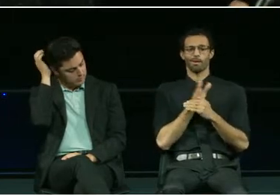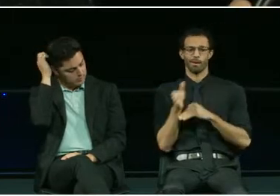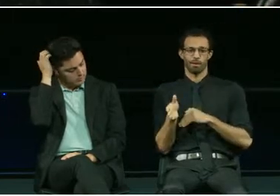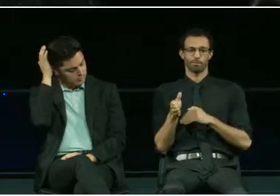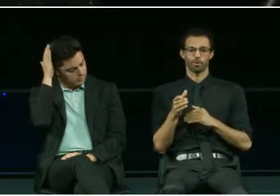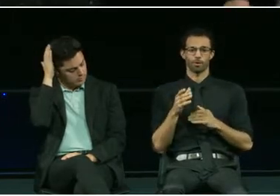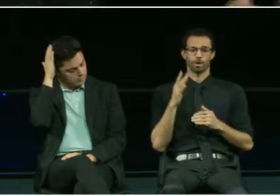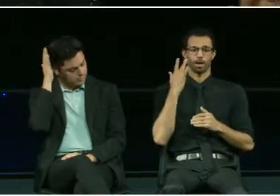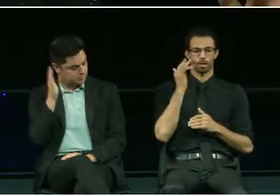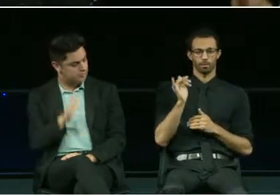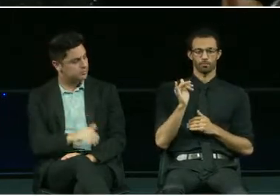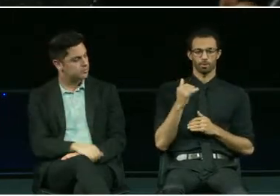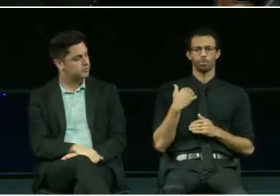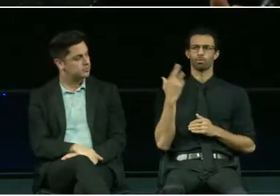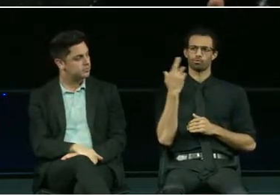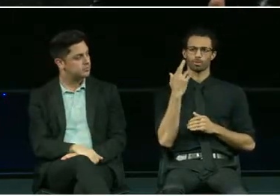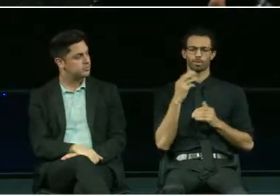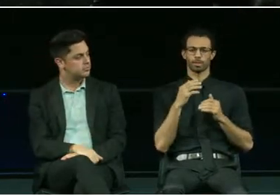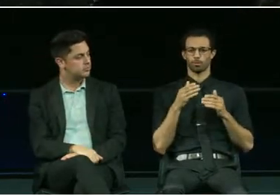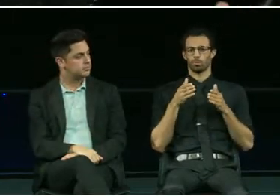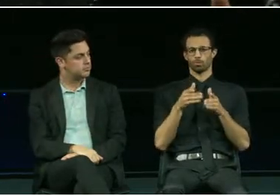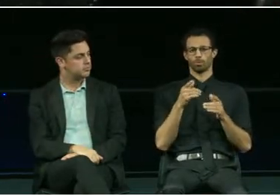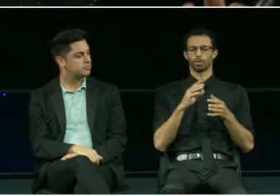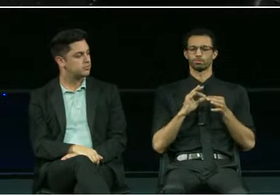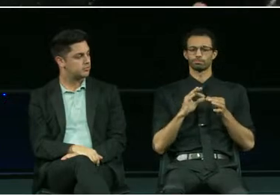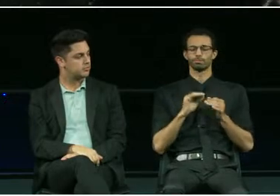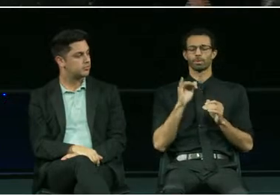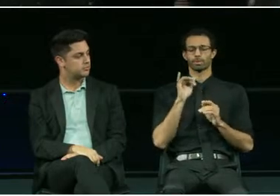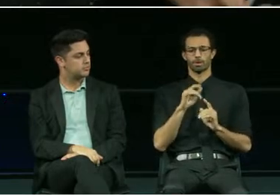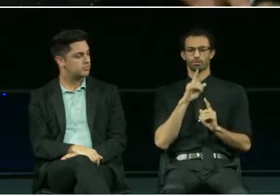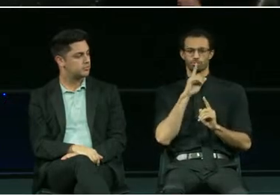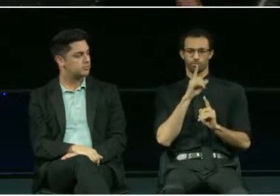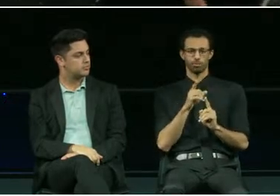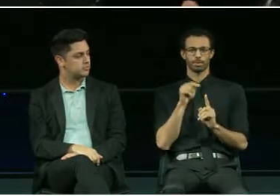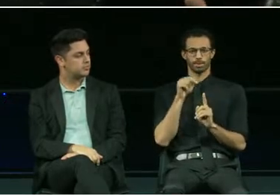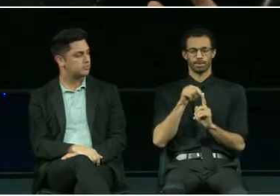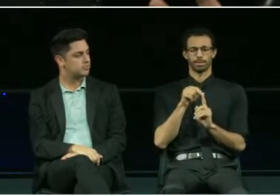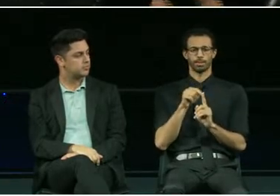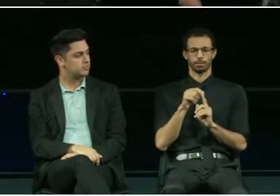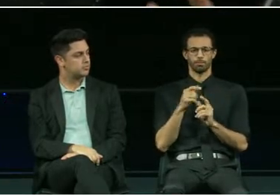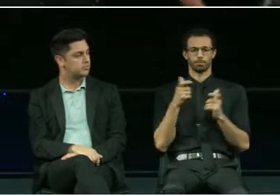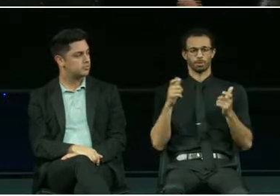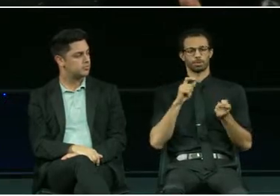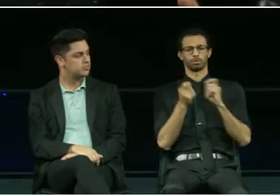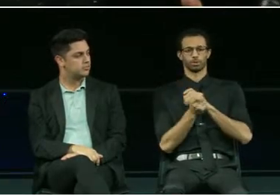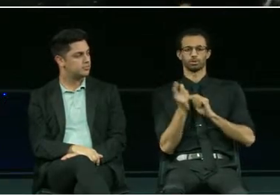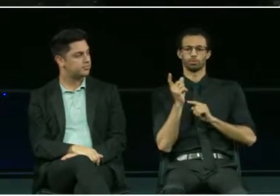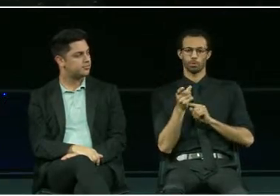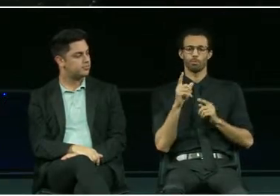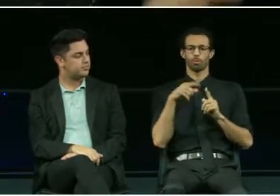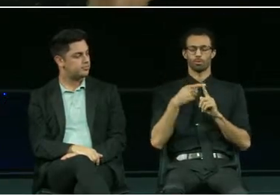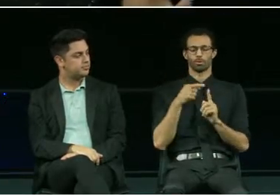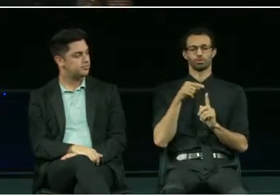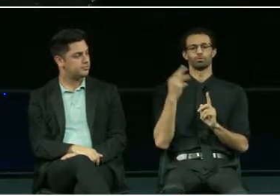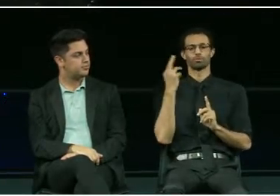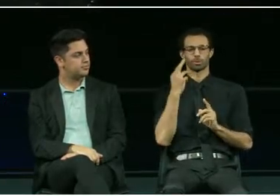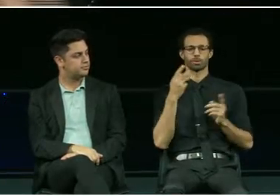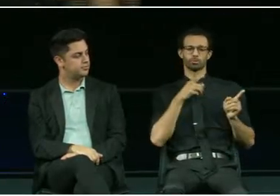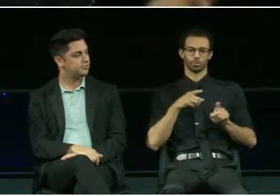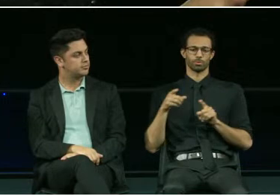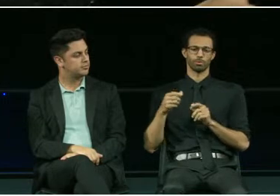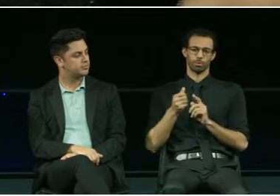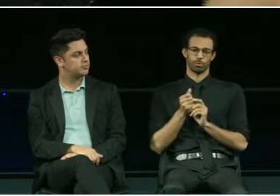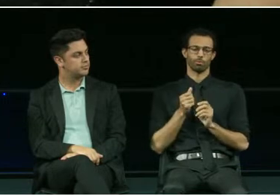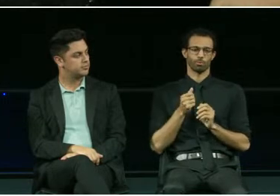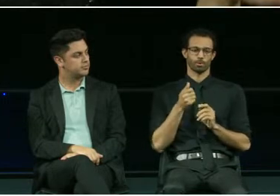she was framing it that that was really a Rubicon for her, that that's how she saw what happened to her. And we sort of start the film,